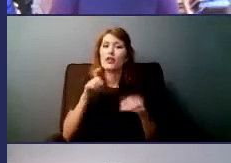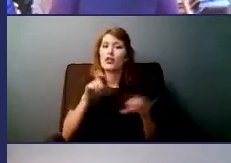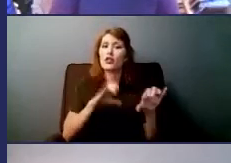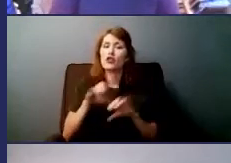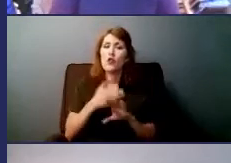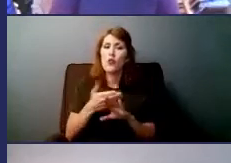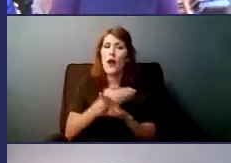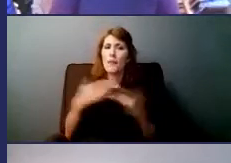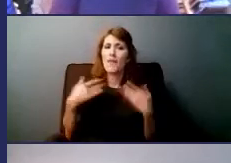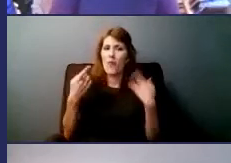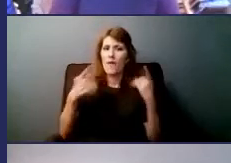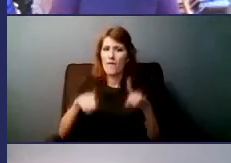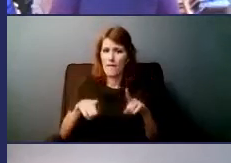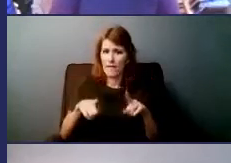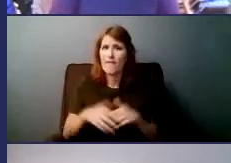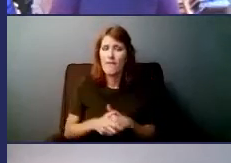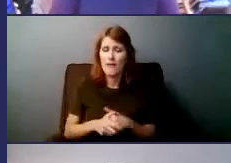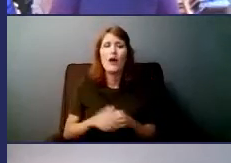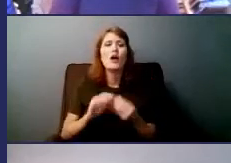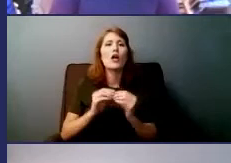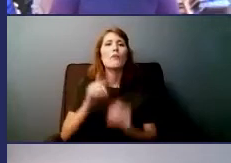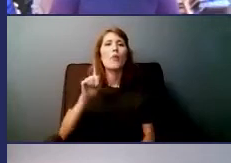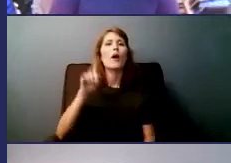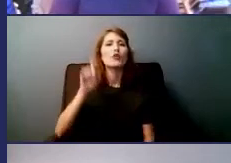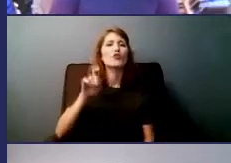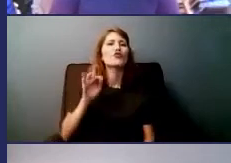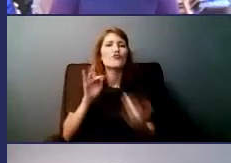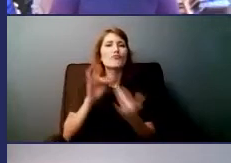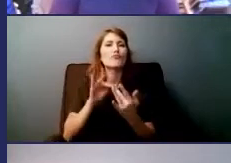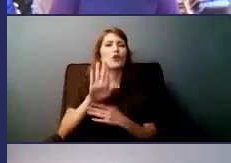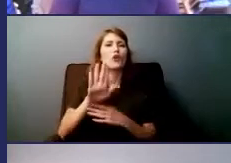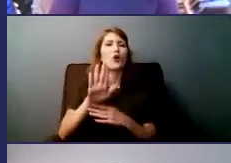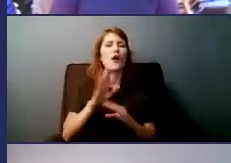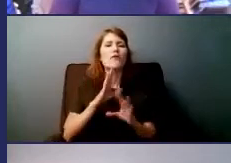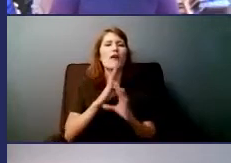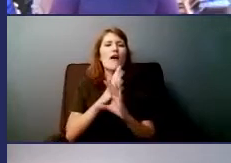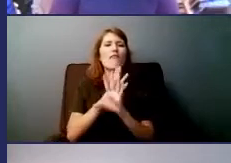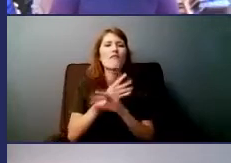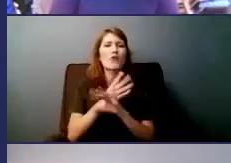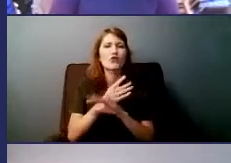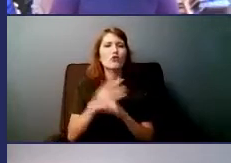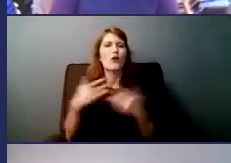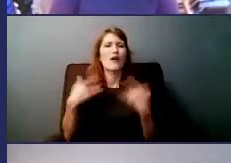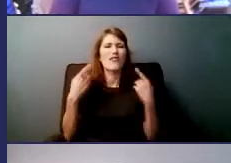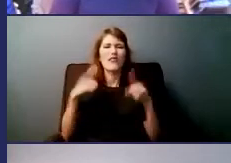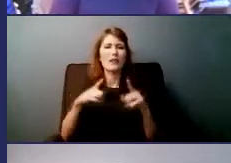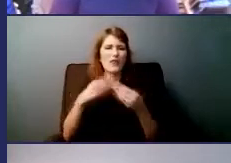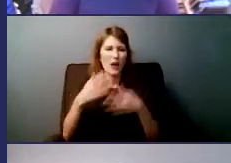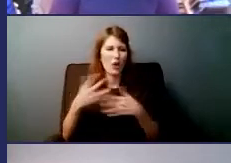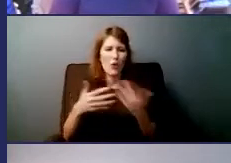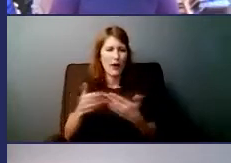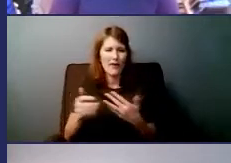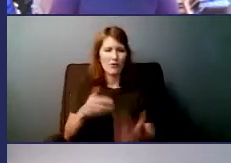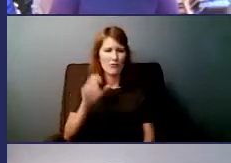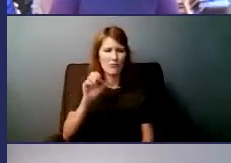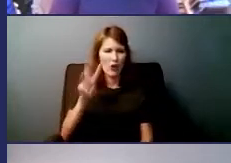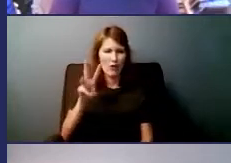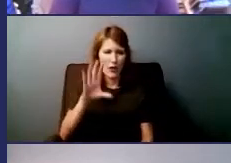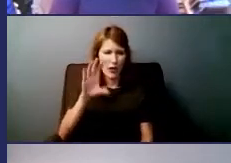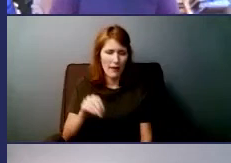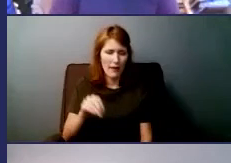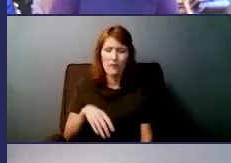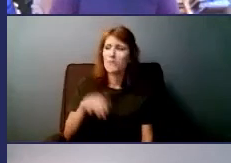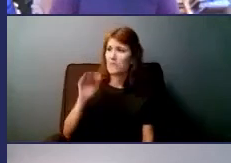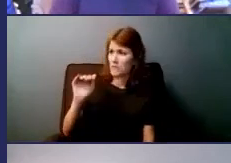happening. So number one, you should be reaching out to your virtual event provider, whatever your software company is, and just ask them, are